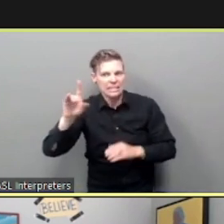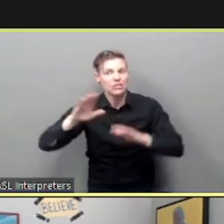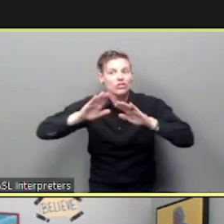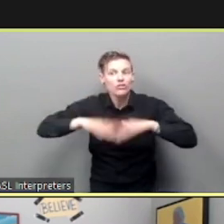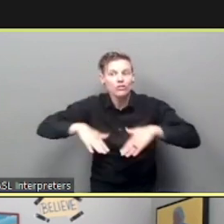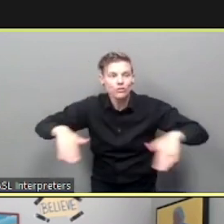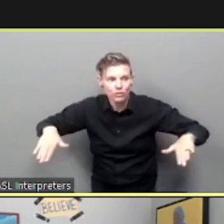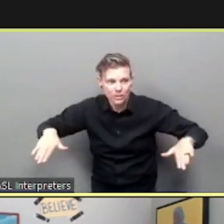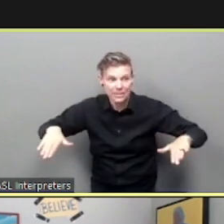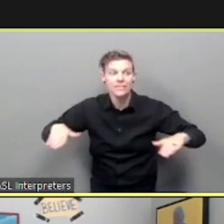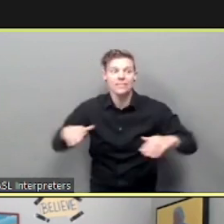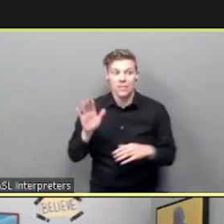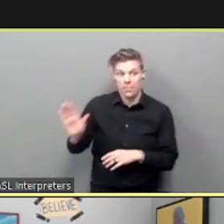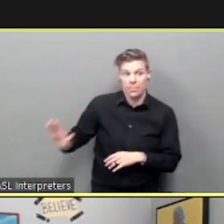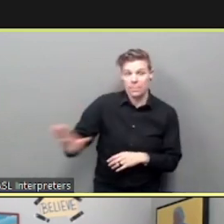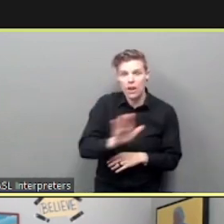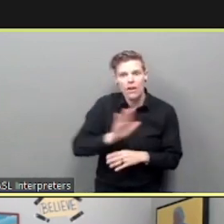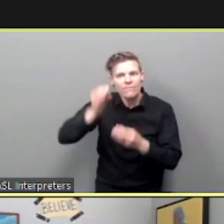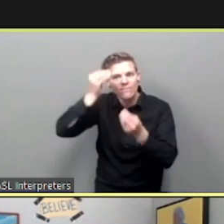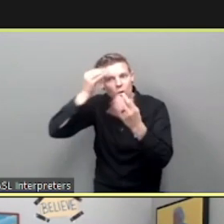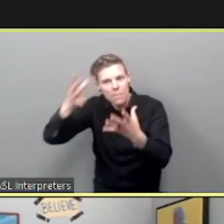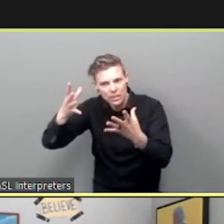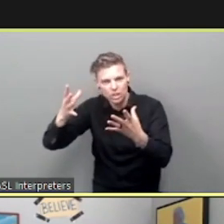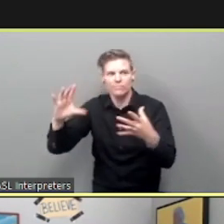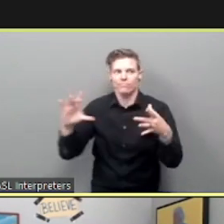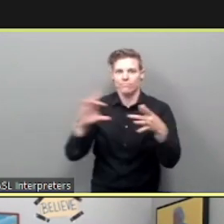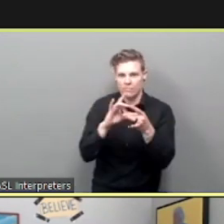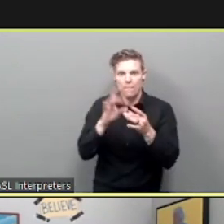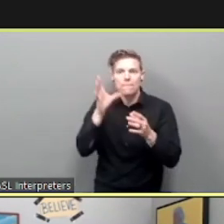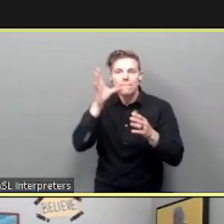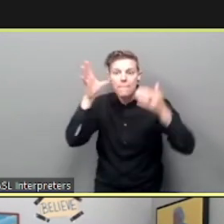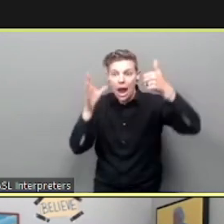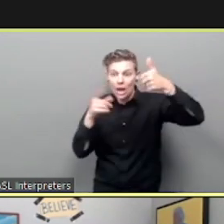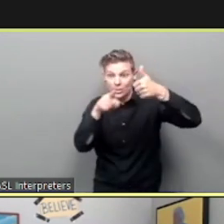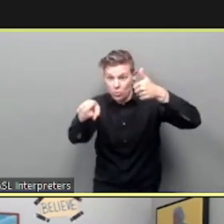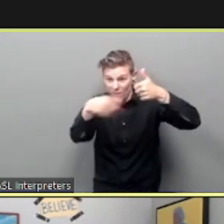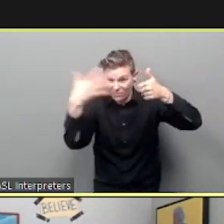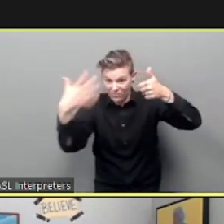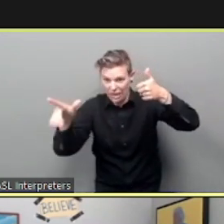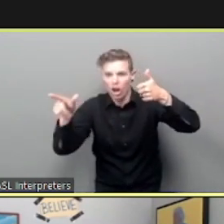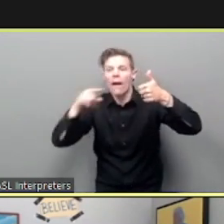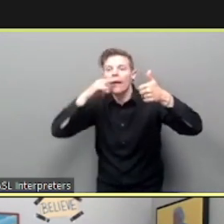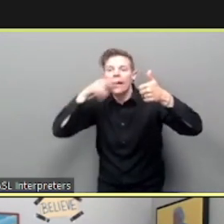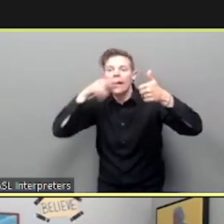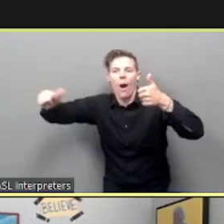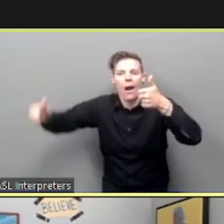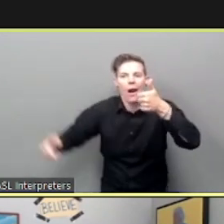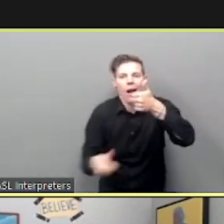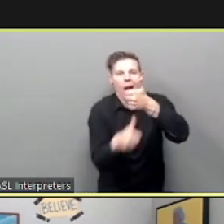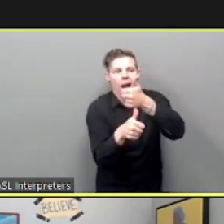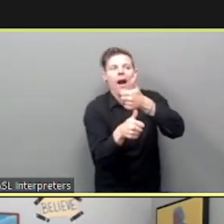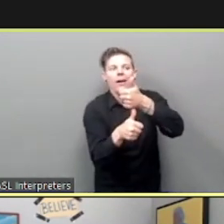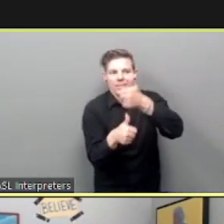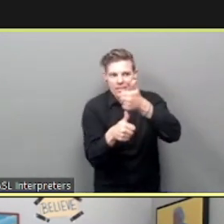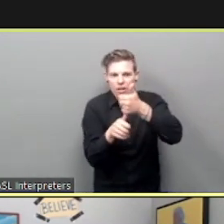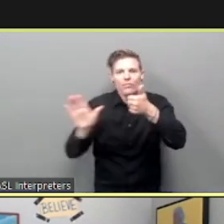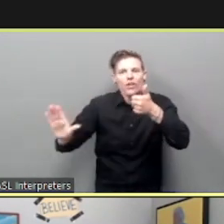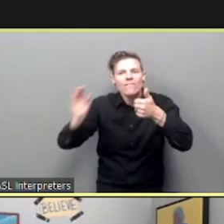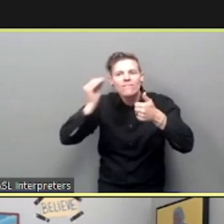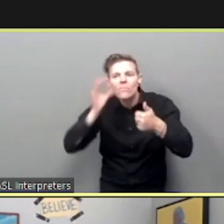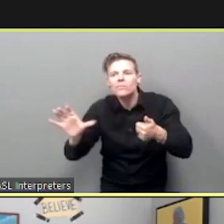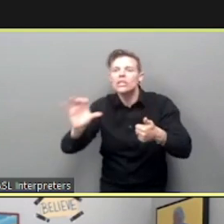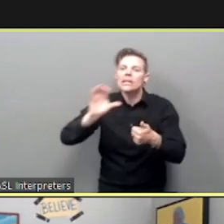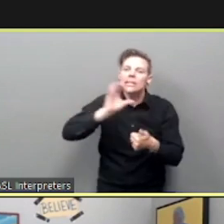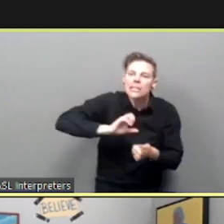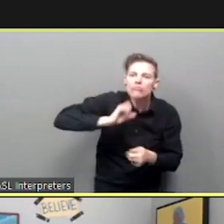manage it for your child on their own behalf. So you can update your profile information, schedule your appointments, and also